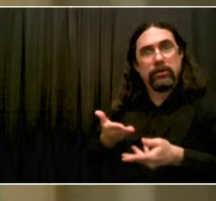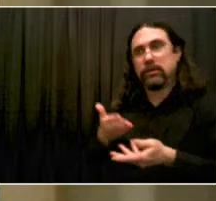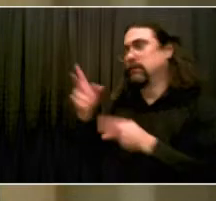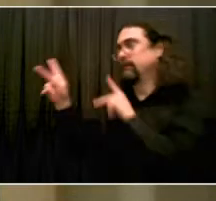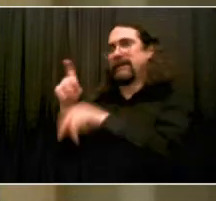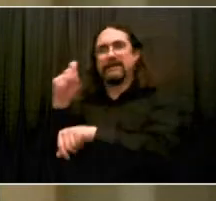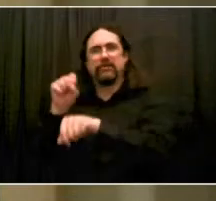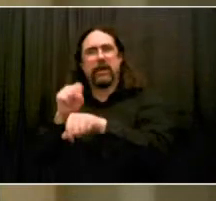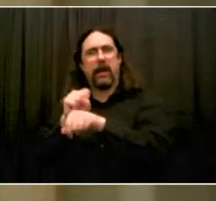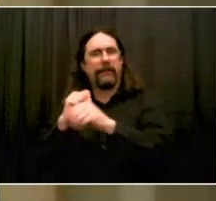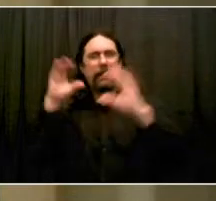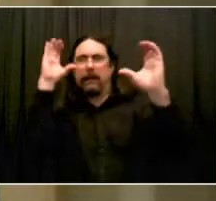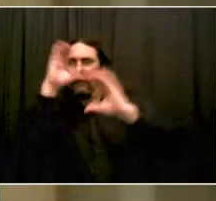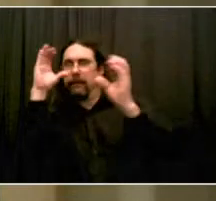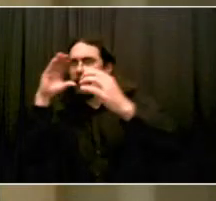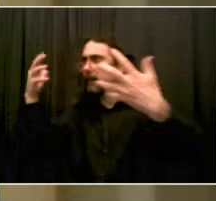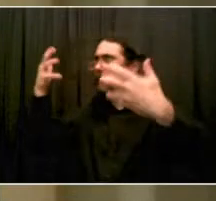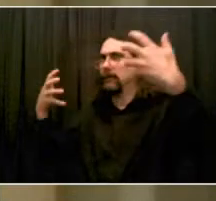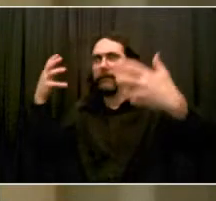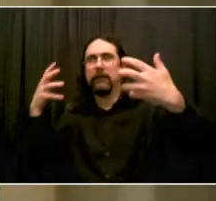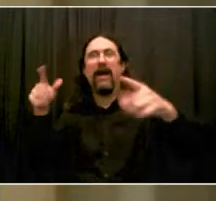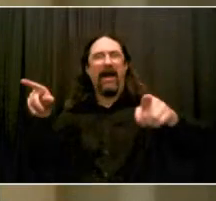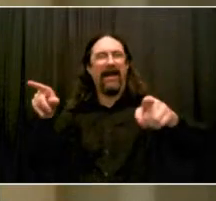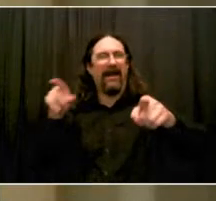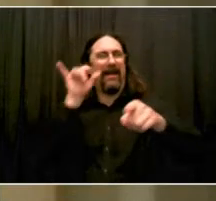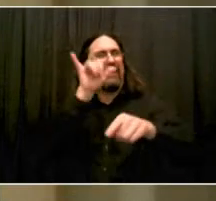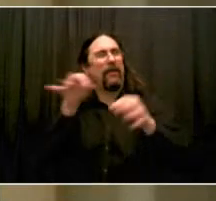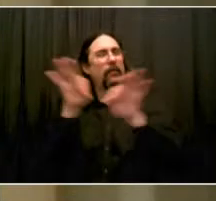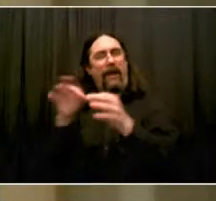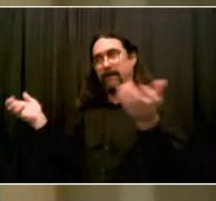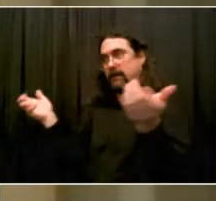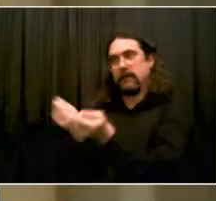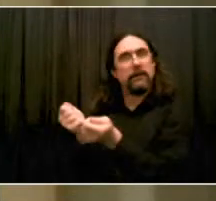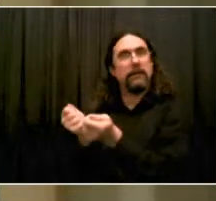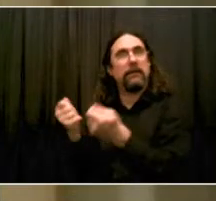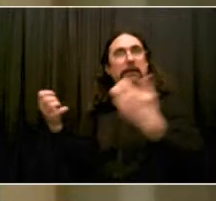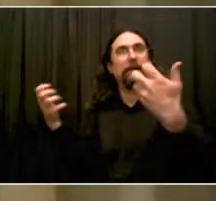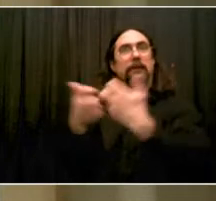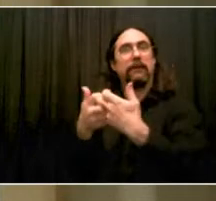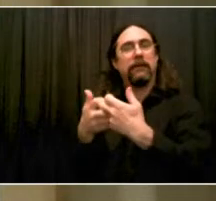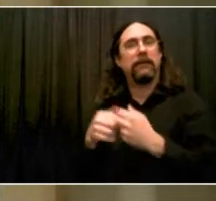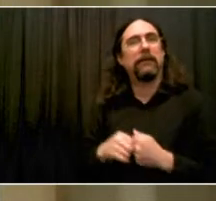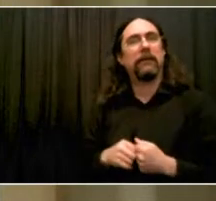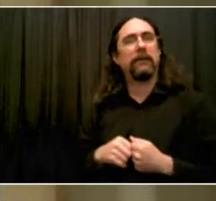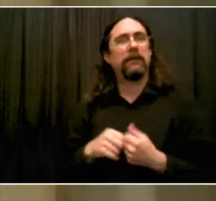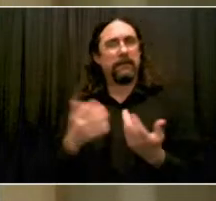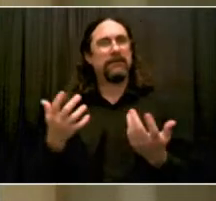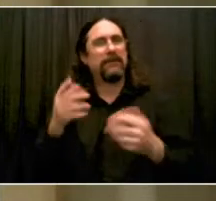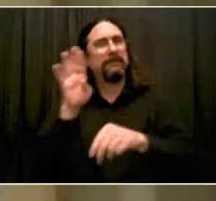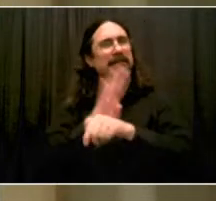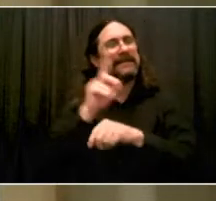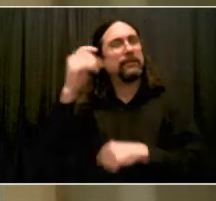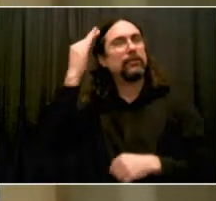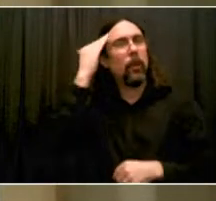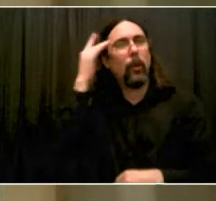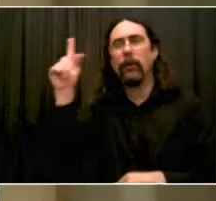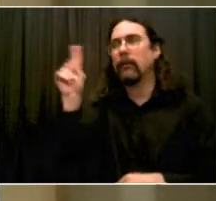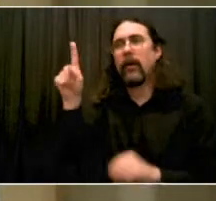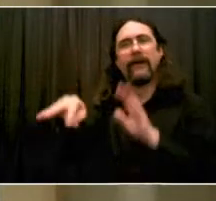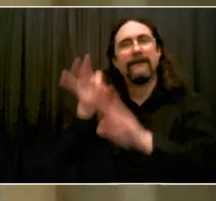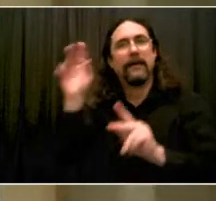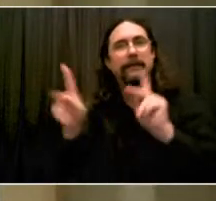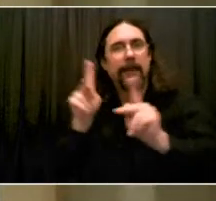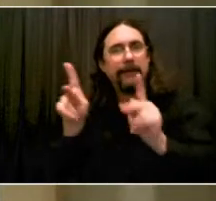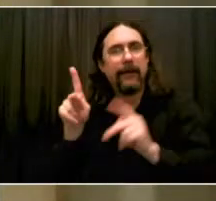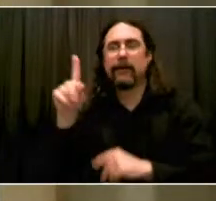in for one of the biggest recoveries ever. And I truly believe that hospitality, the way we make people feel in this